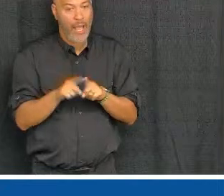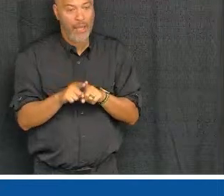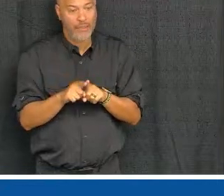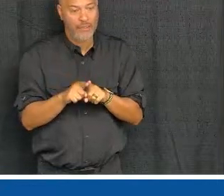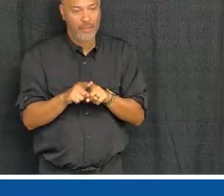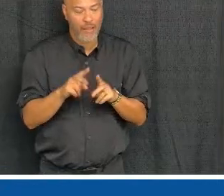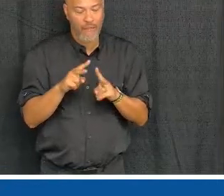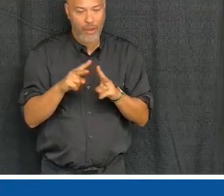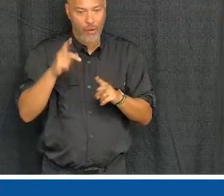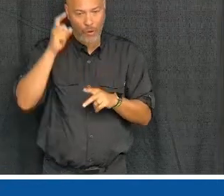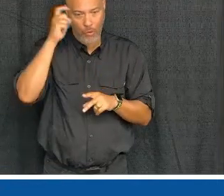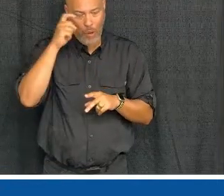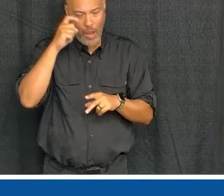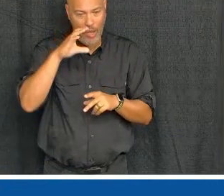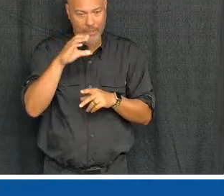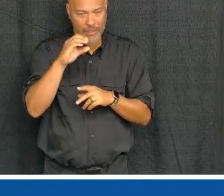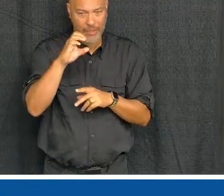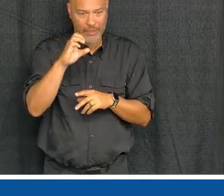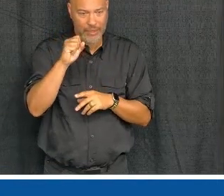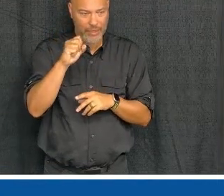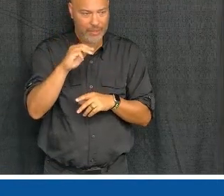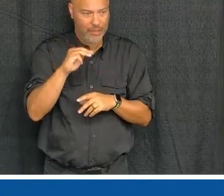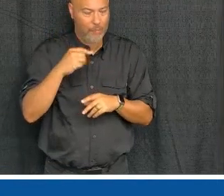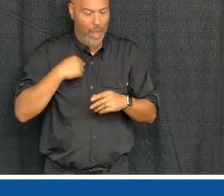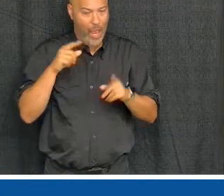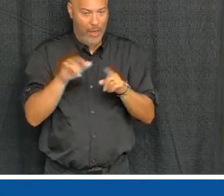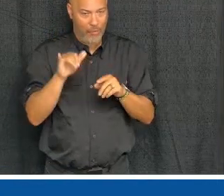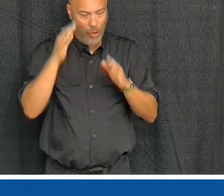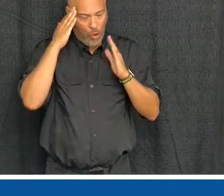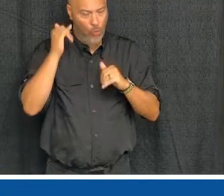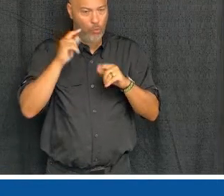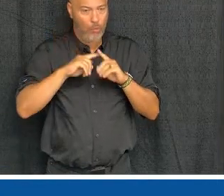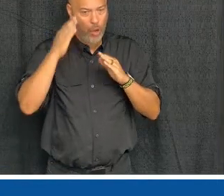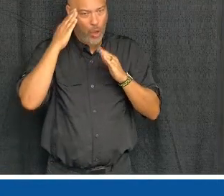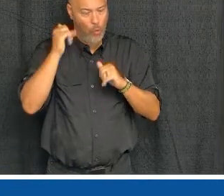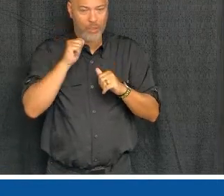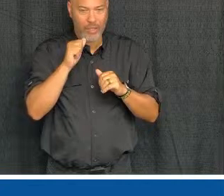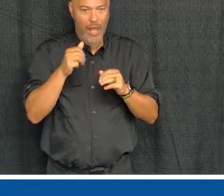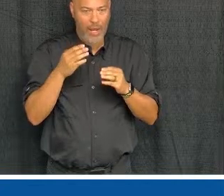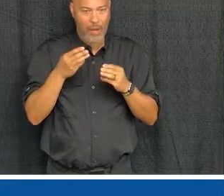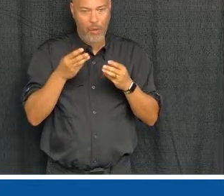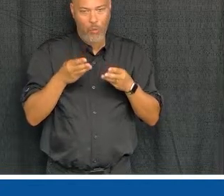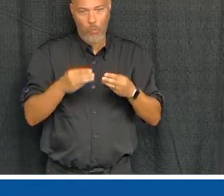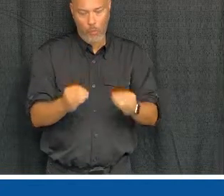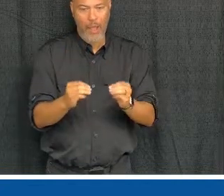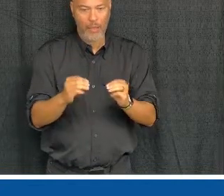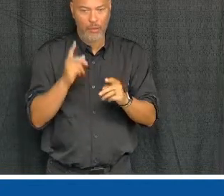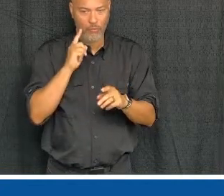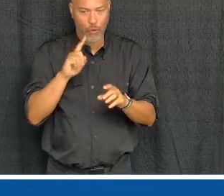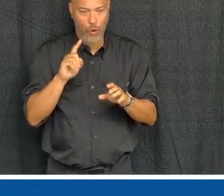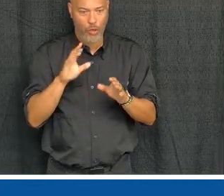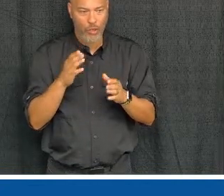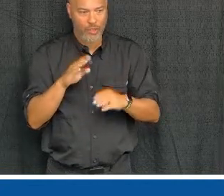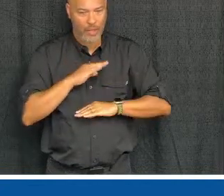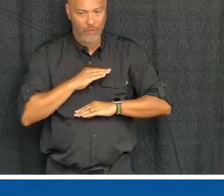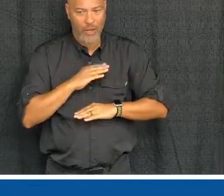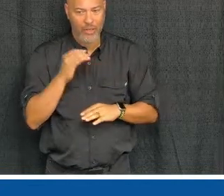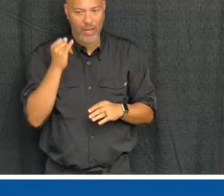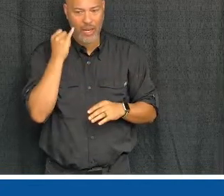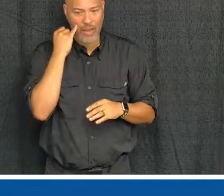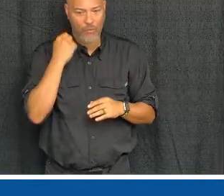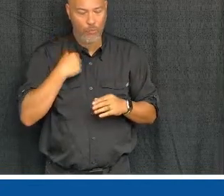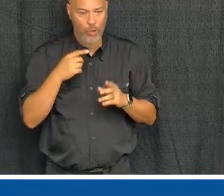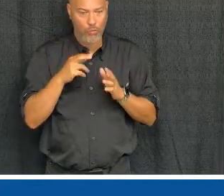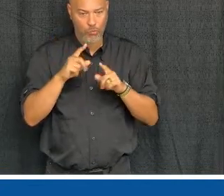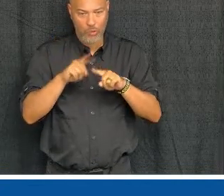very wise command sergeant major once told me, I too am hopeful, but hope is not a method or a course of action. And I'm worried that if we